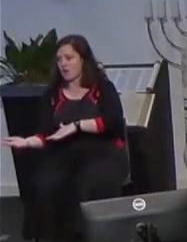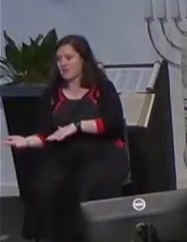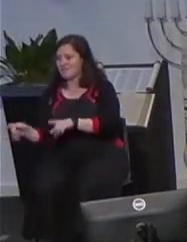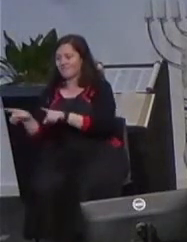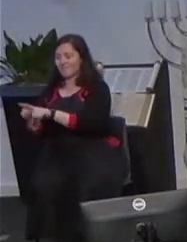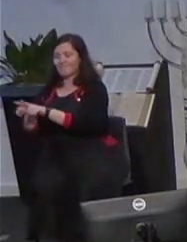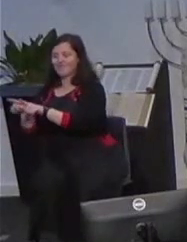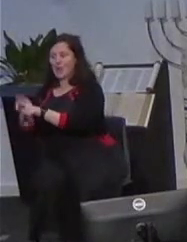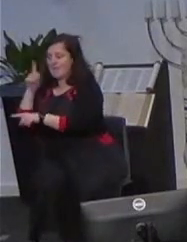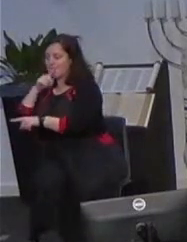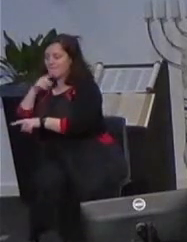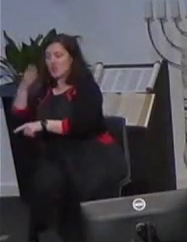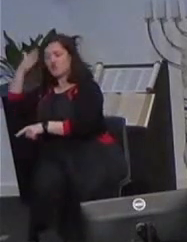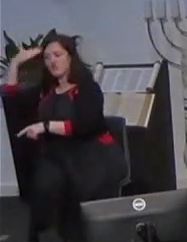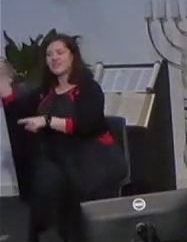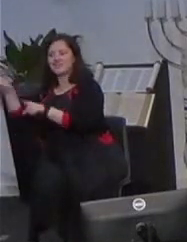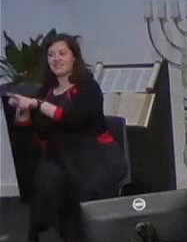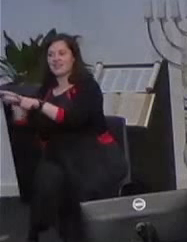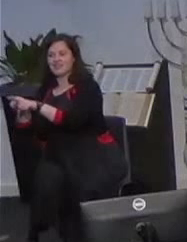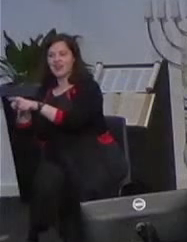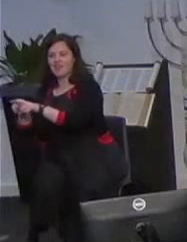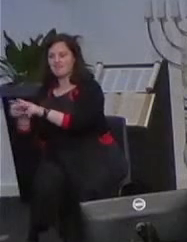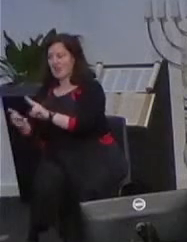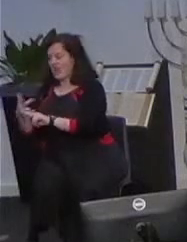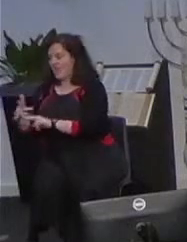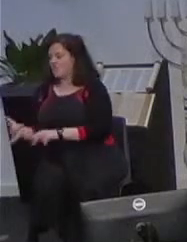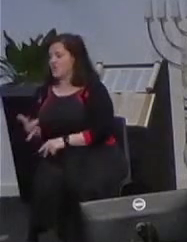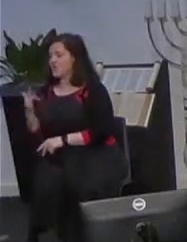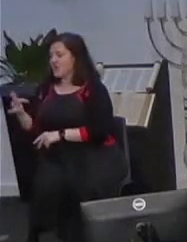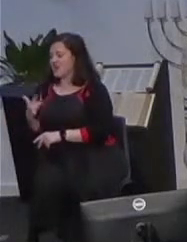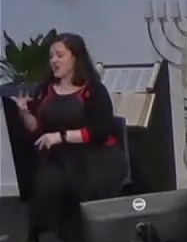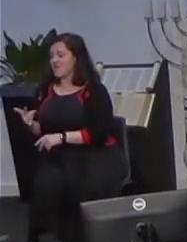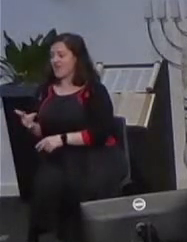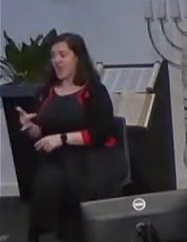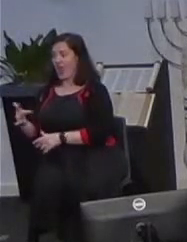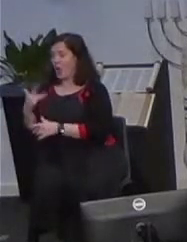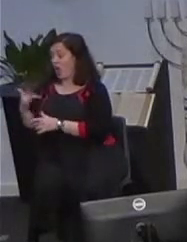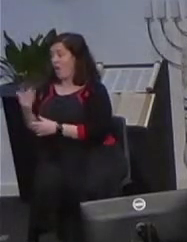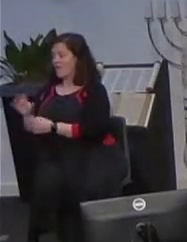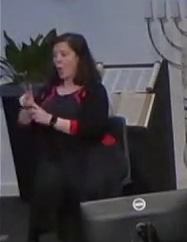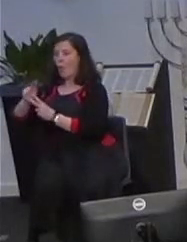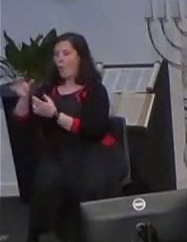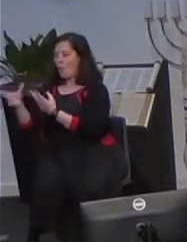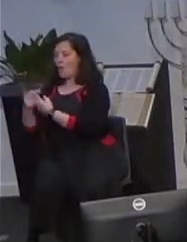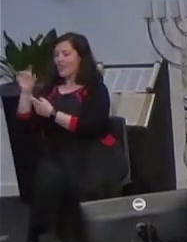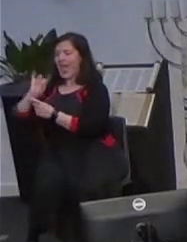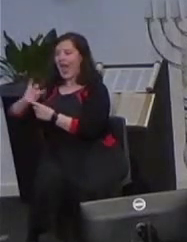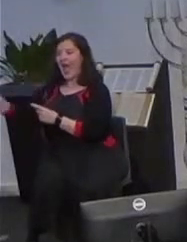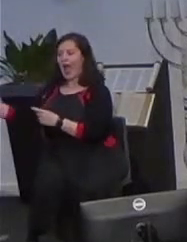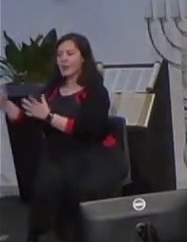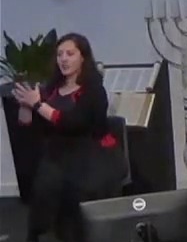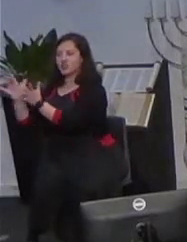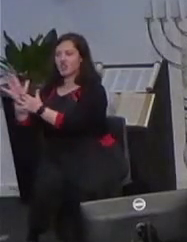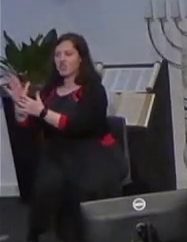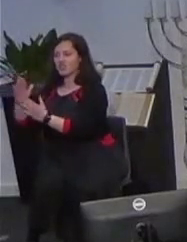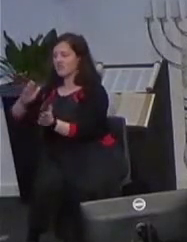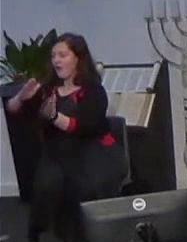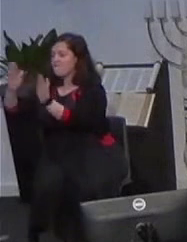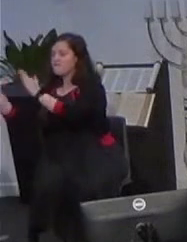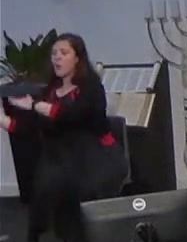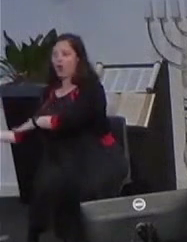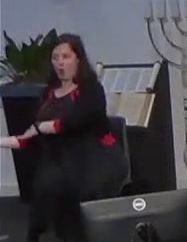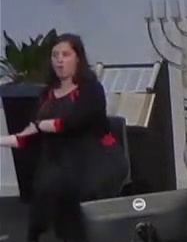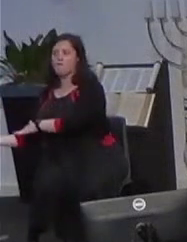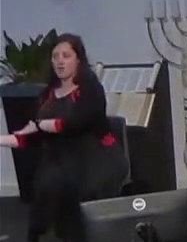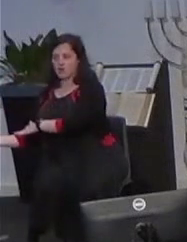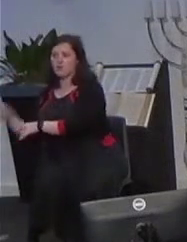And then just to make it more confusing for us, Peter twists the metaphor yet again, and suddenly he says that we are priests